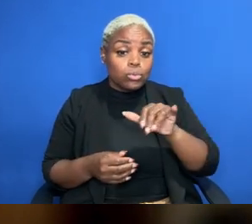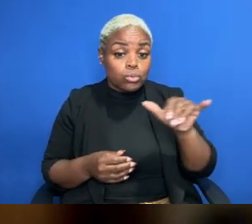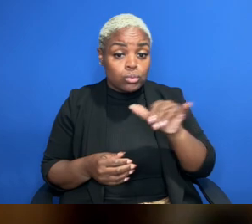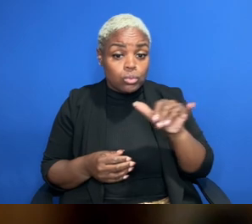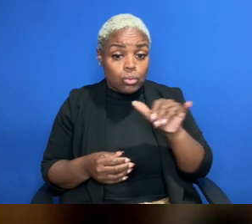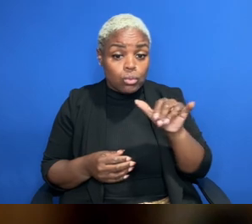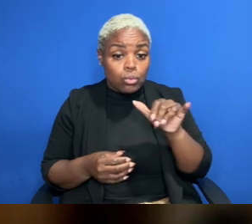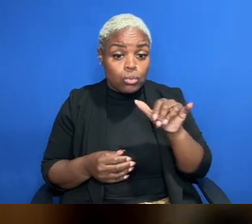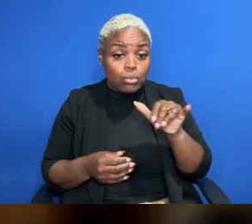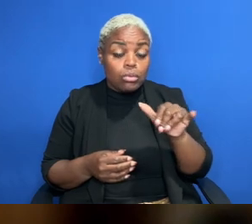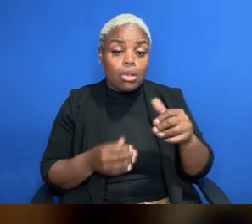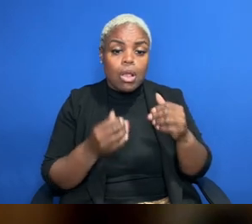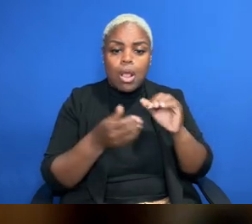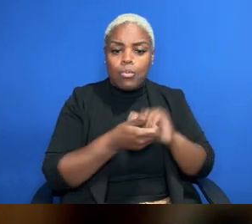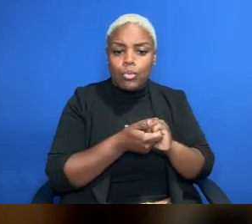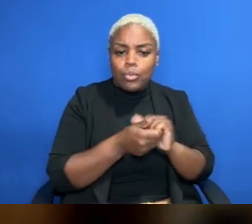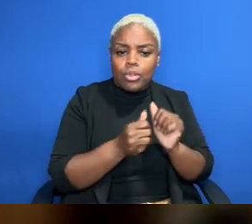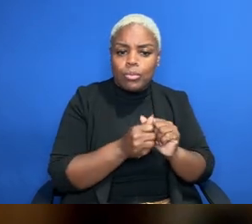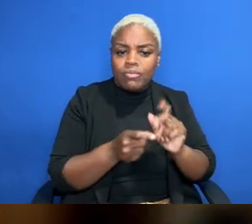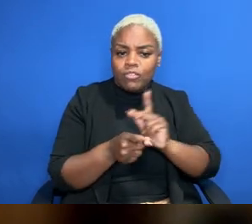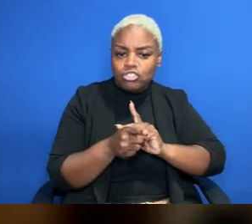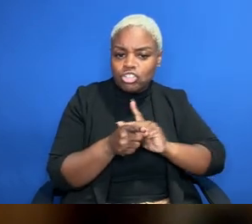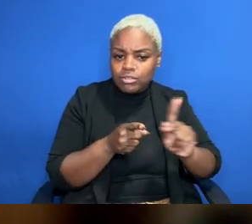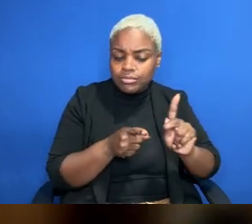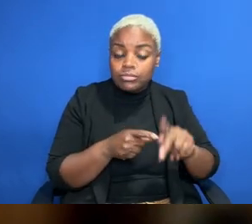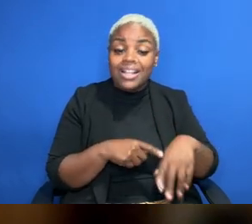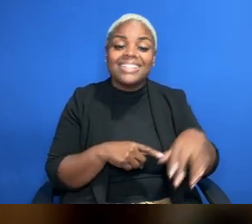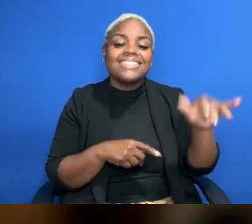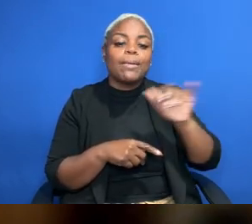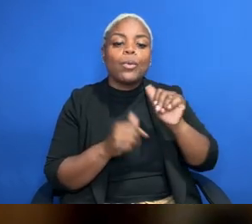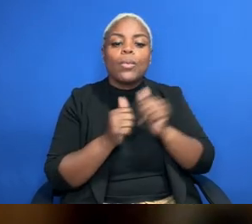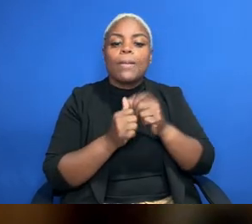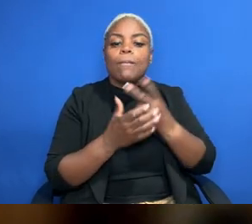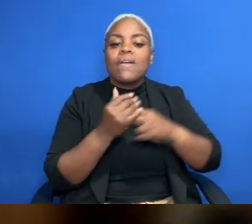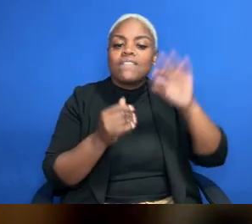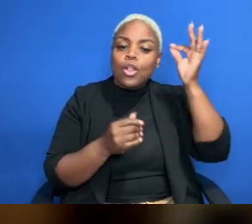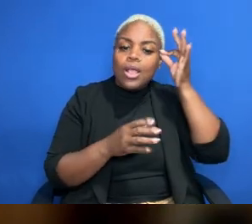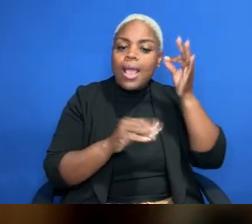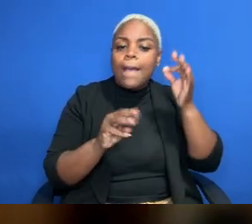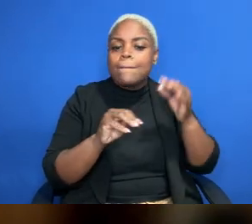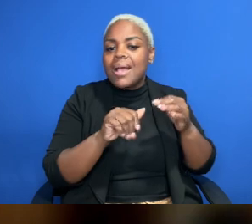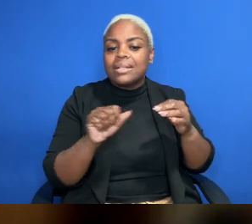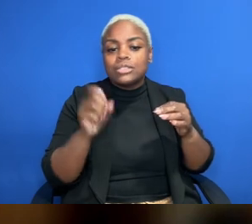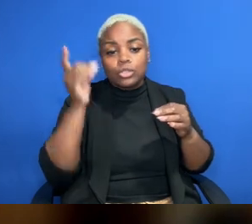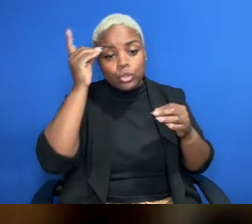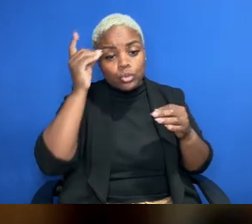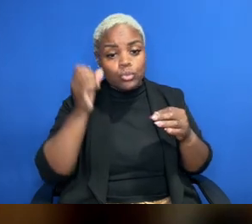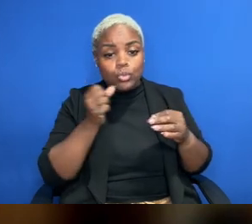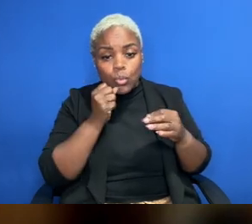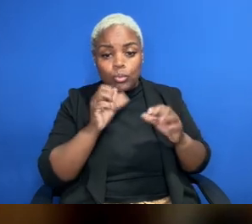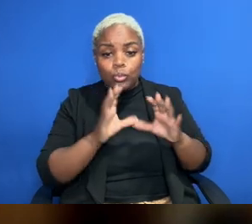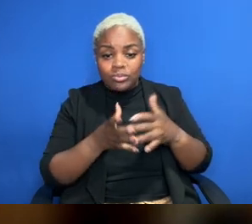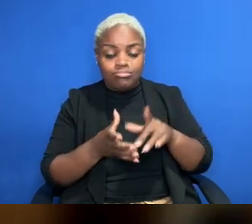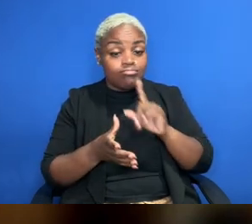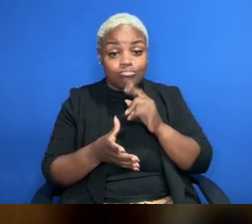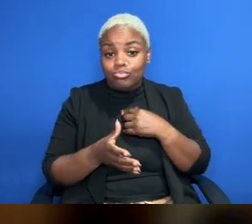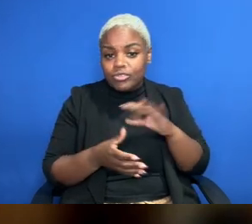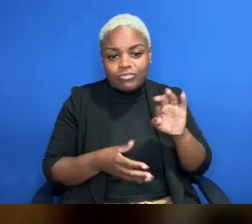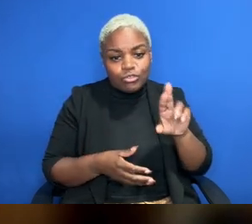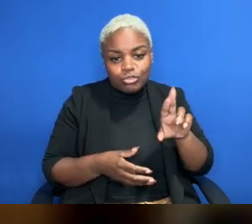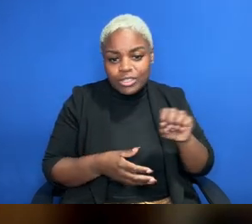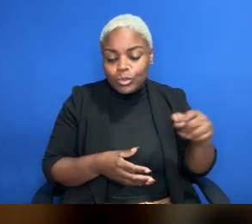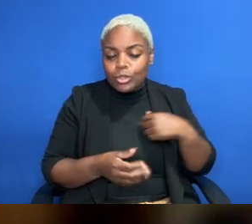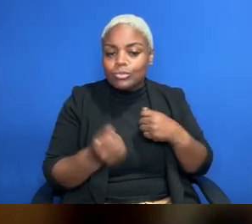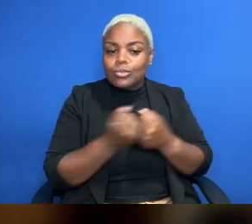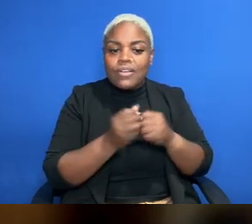up for all families and also collaborate with professionals. Similar to both the Federation and Mass Down Syndrome Group,